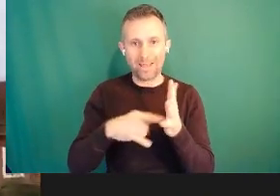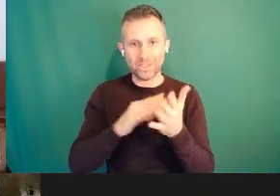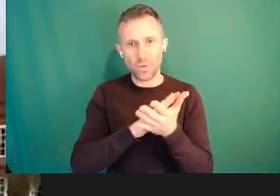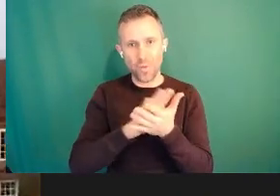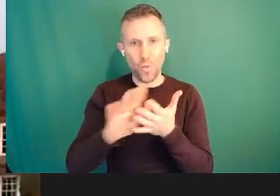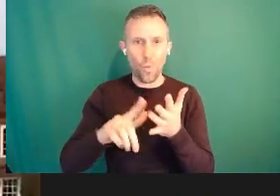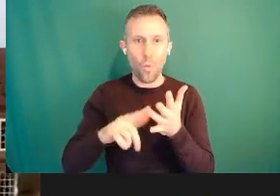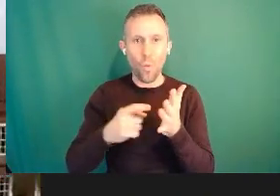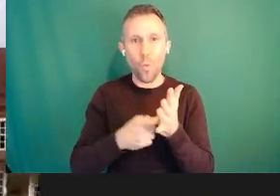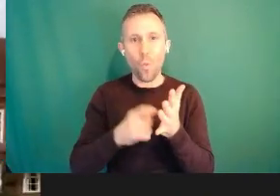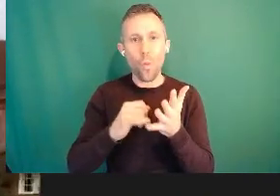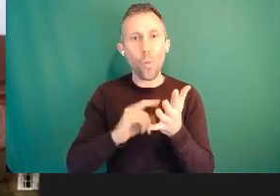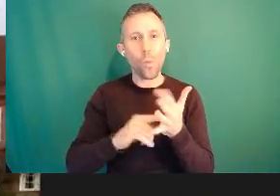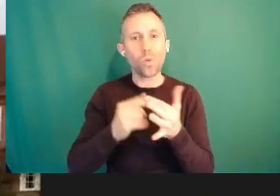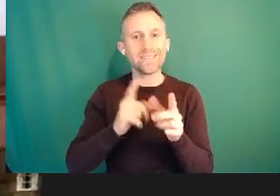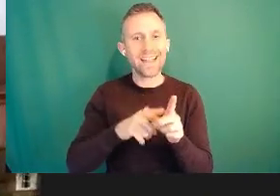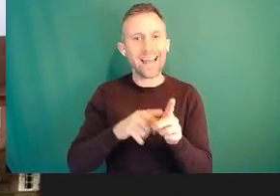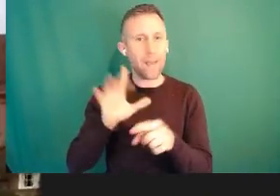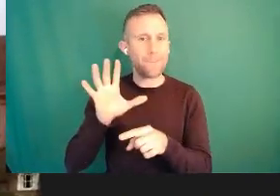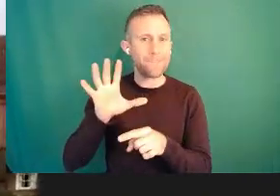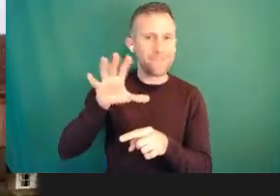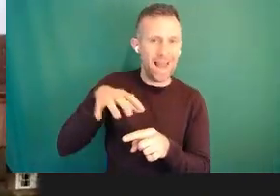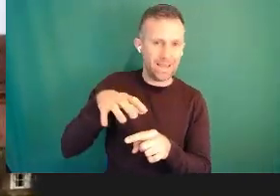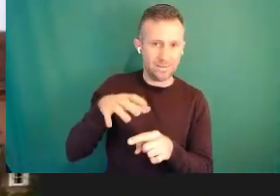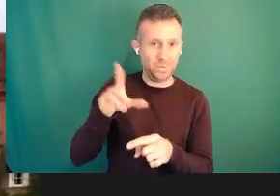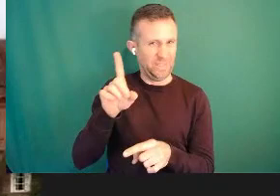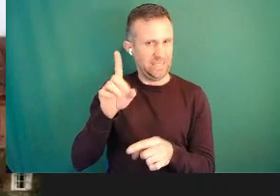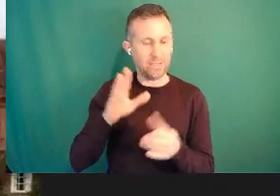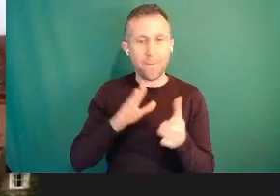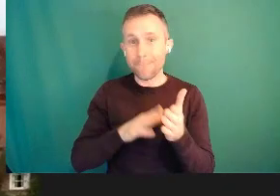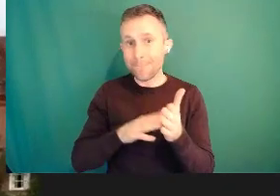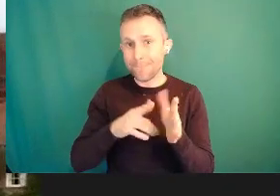house. The